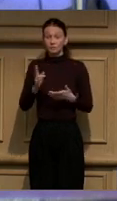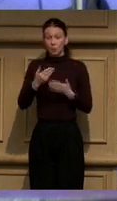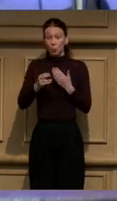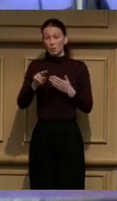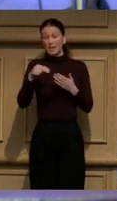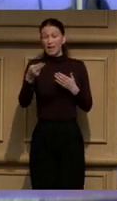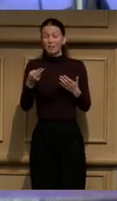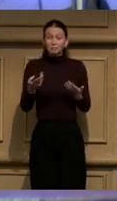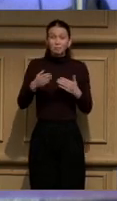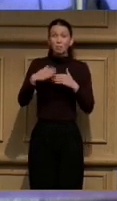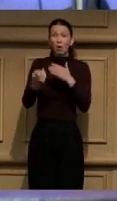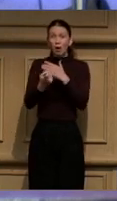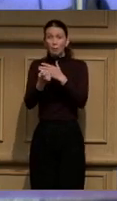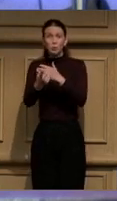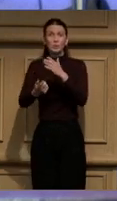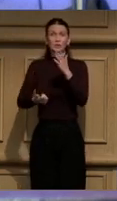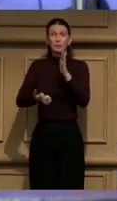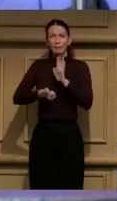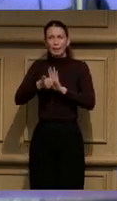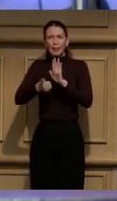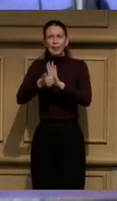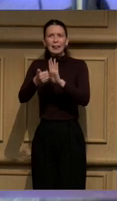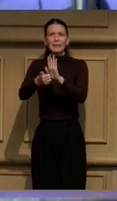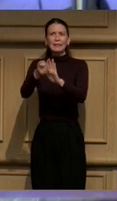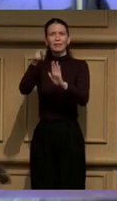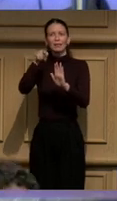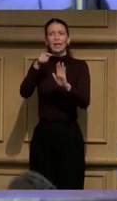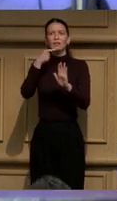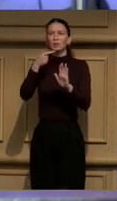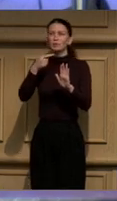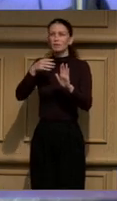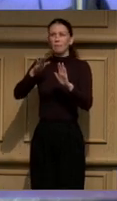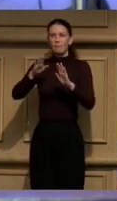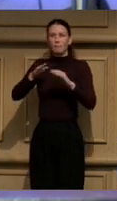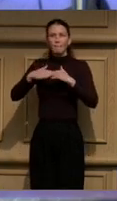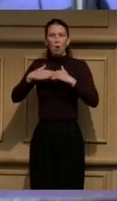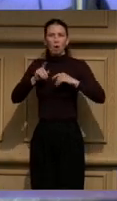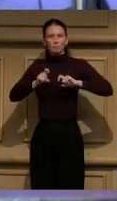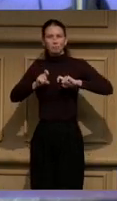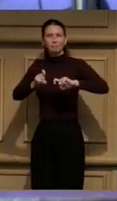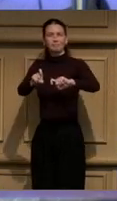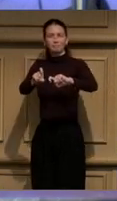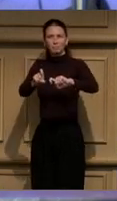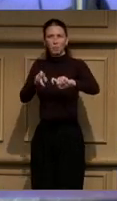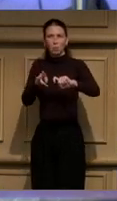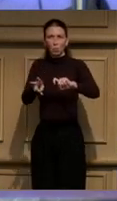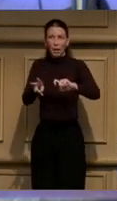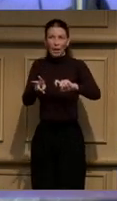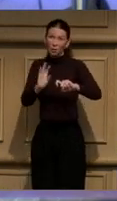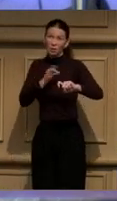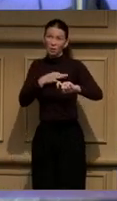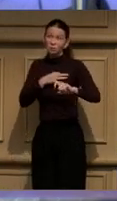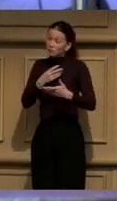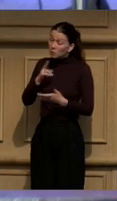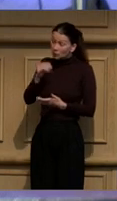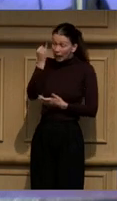build on that and in a more sustained sort of way would be really good. Yeah. And so can you imagine, like, do you